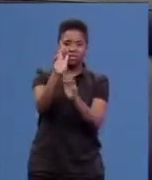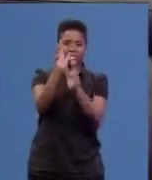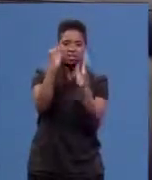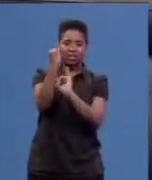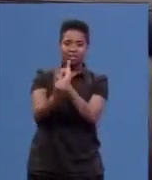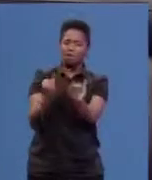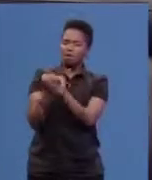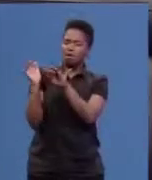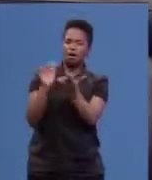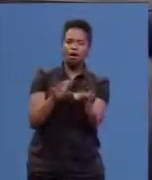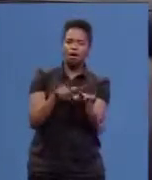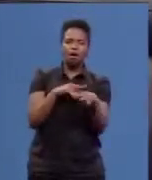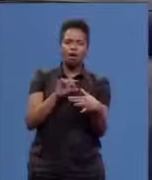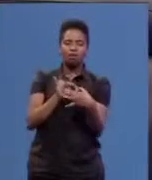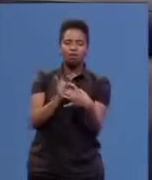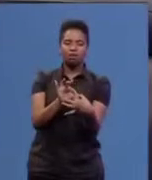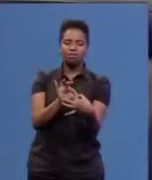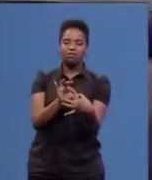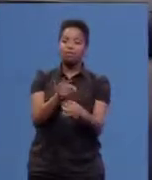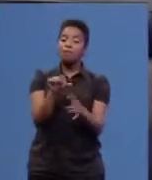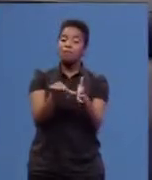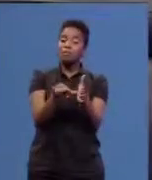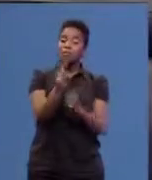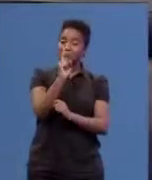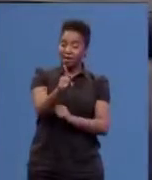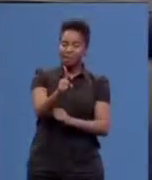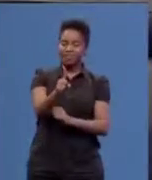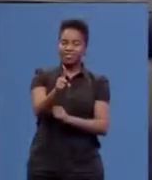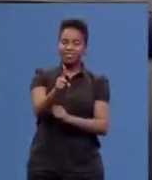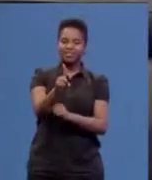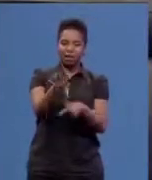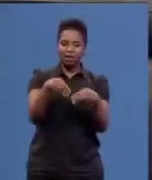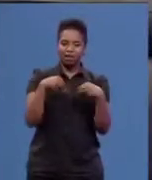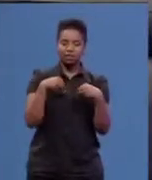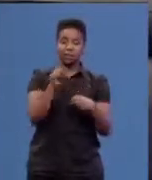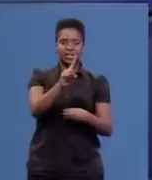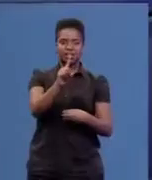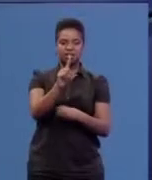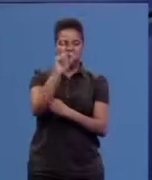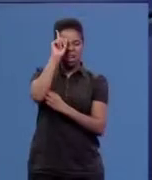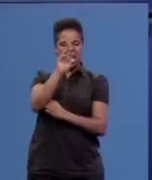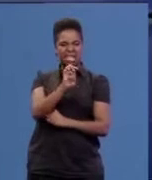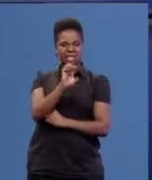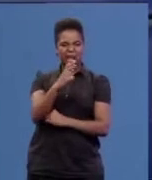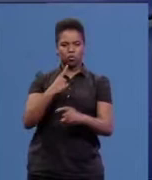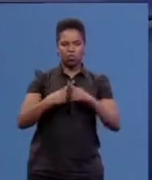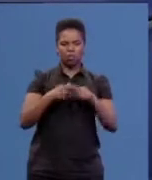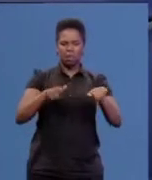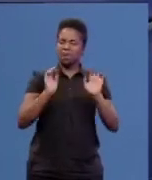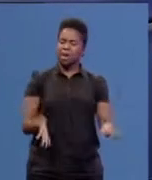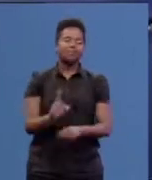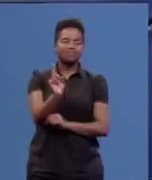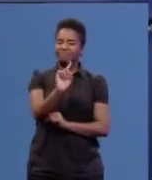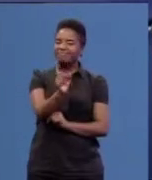they feel part of it. So Tata Mandela, we have to accept into kokubana noba ufuna umbamba uthi ngwasequnu, noba ufuna umbamba uthi ngwase-Eastern Cape, ufuna umbamba ngwase-South